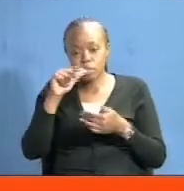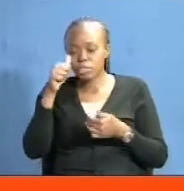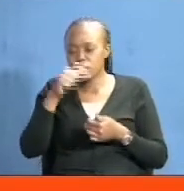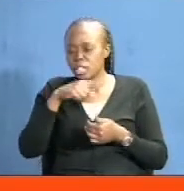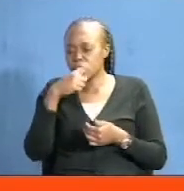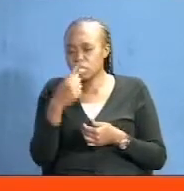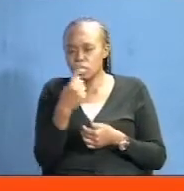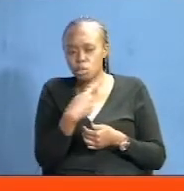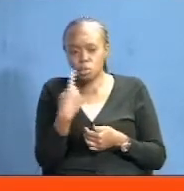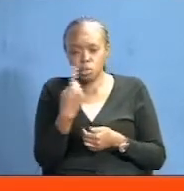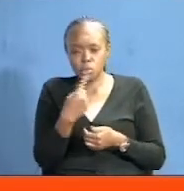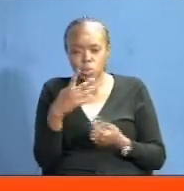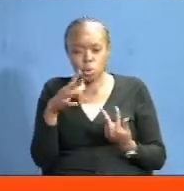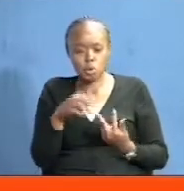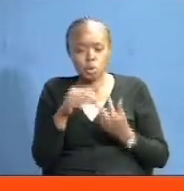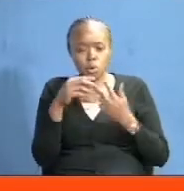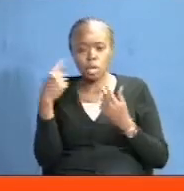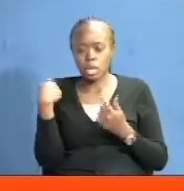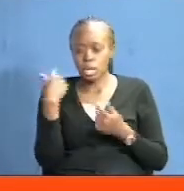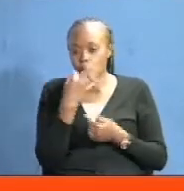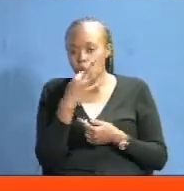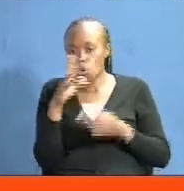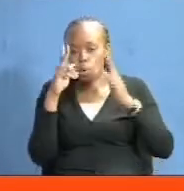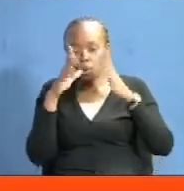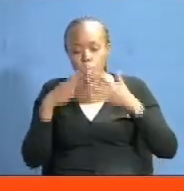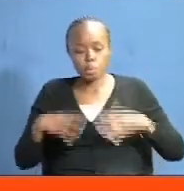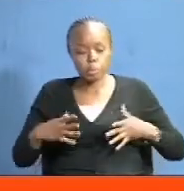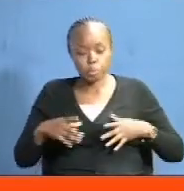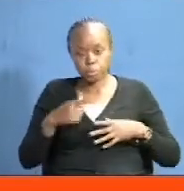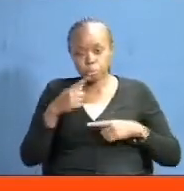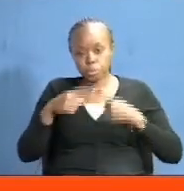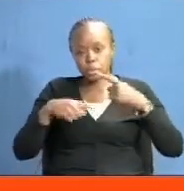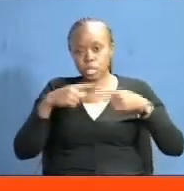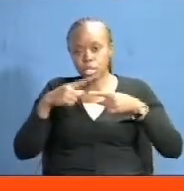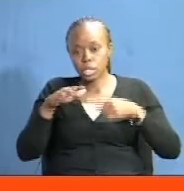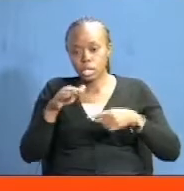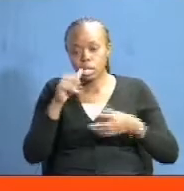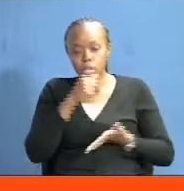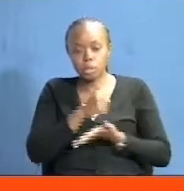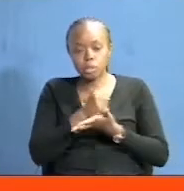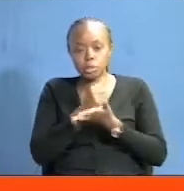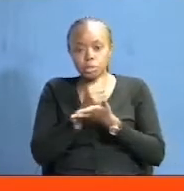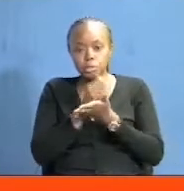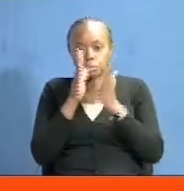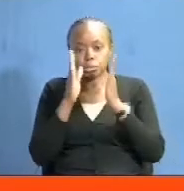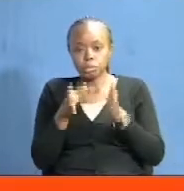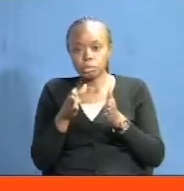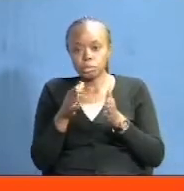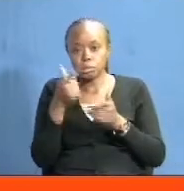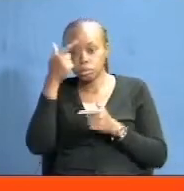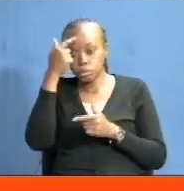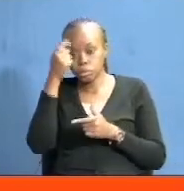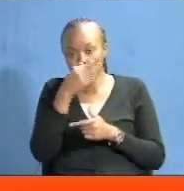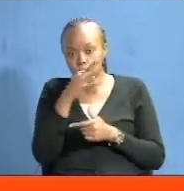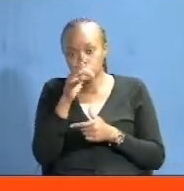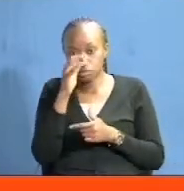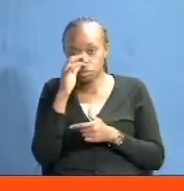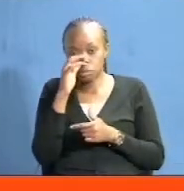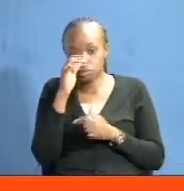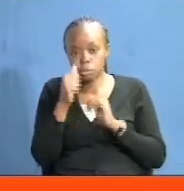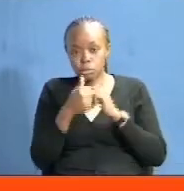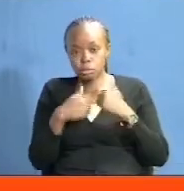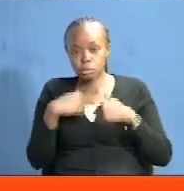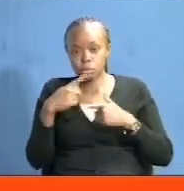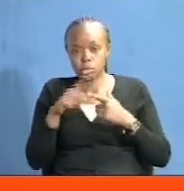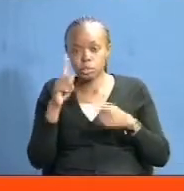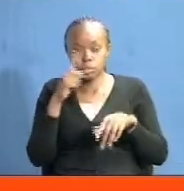a specific number of individuals. Run for office. We will give you the support by virtue of you being one